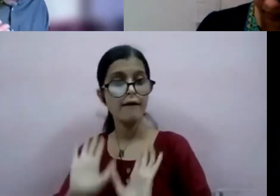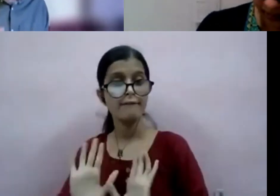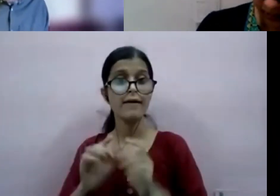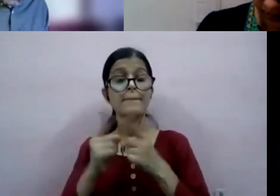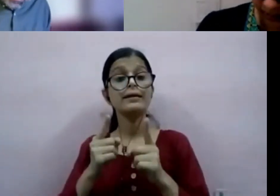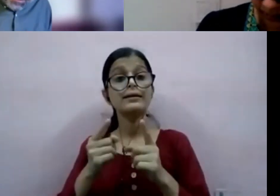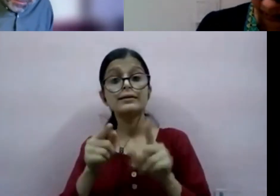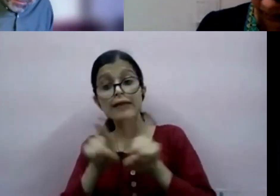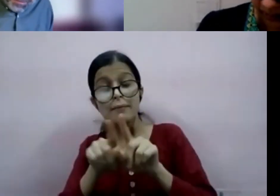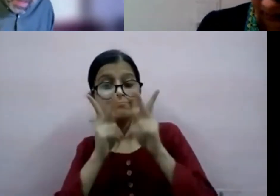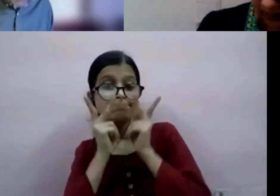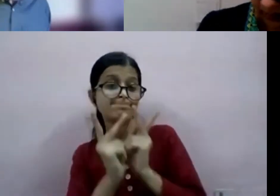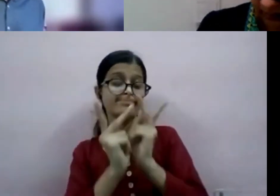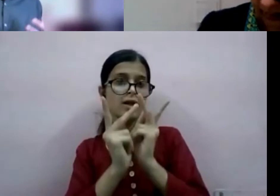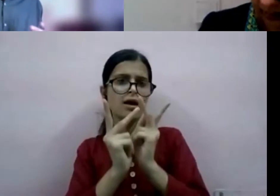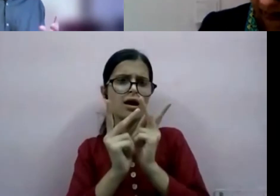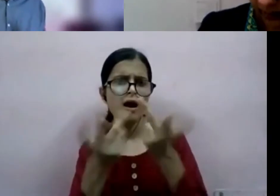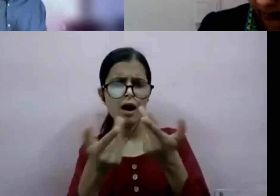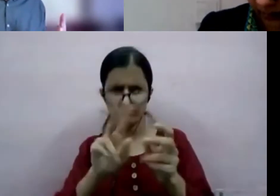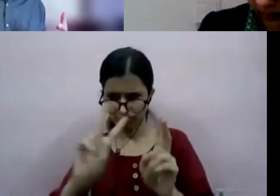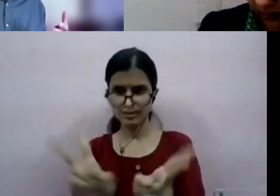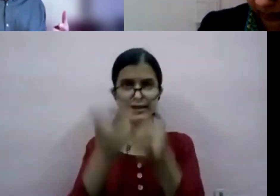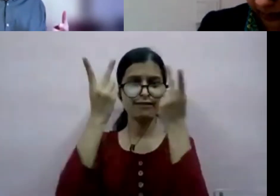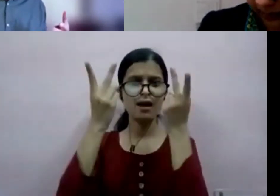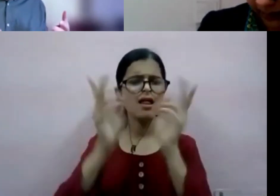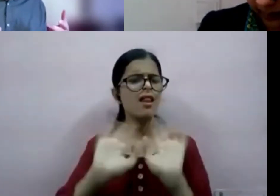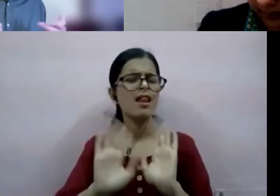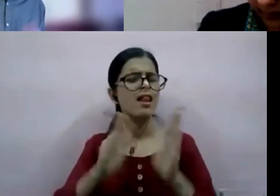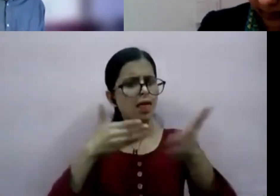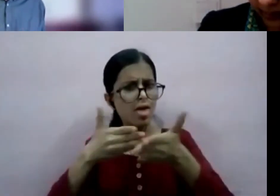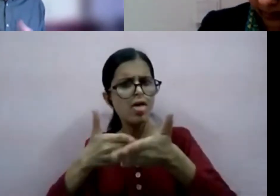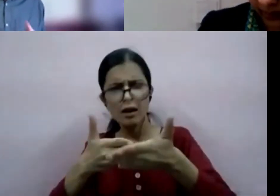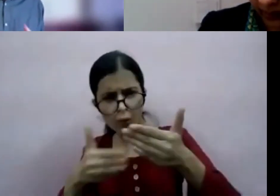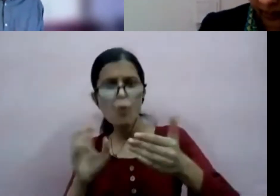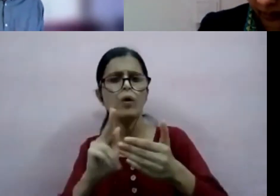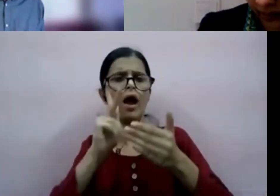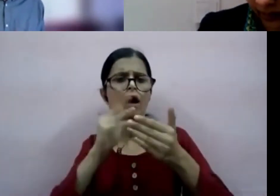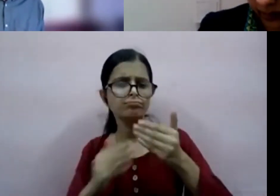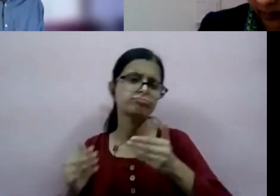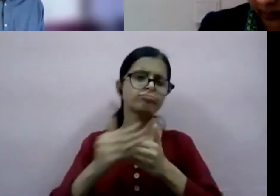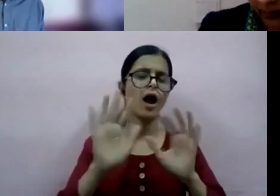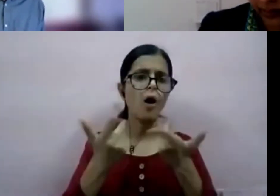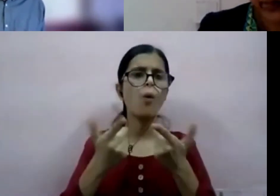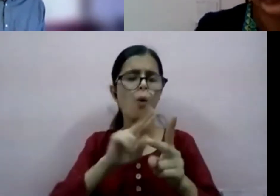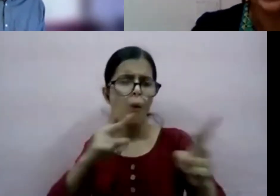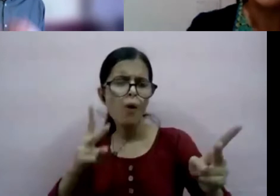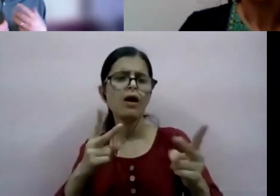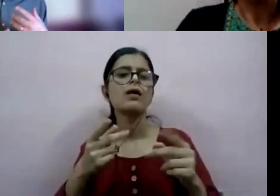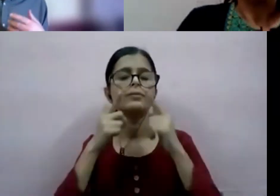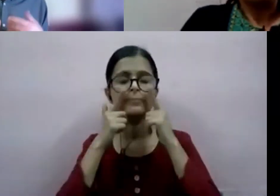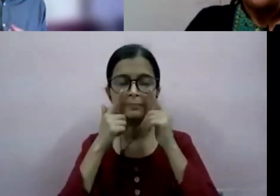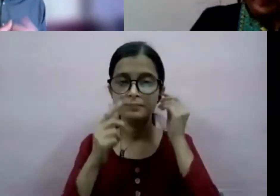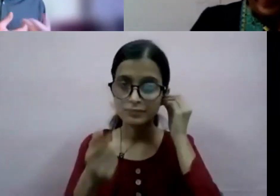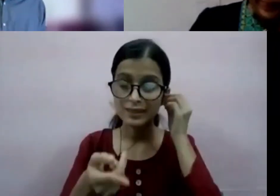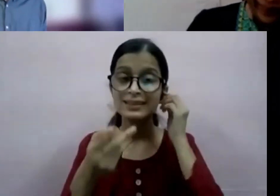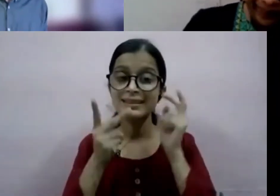this, isn't there a difference between, as a social scientist, my role, I